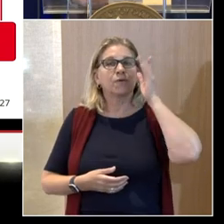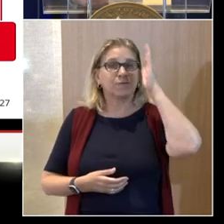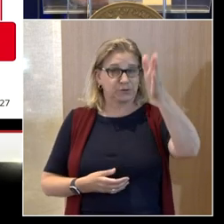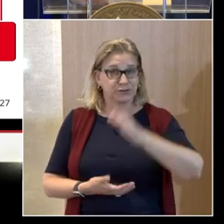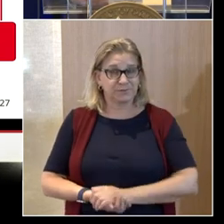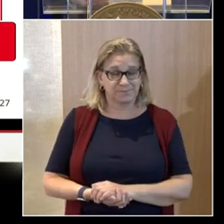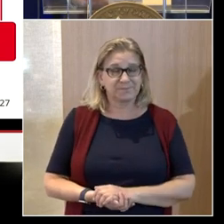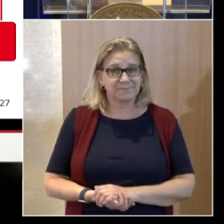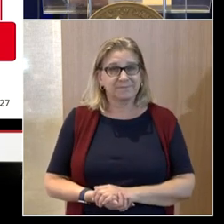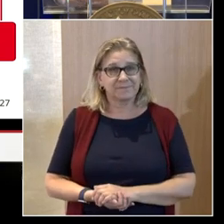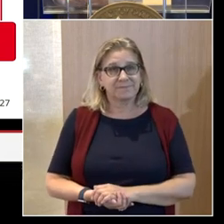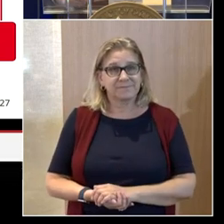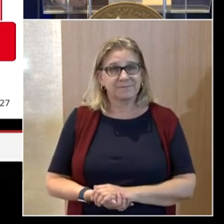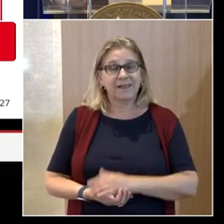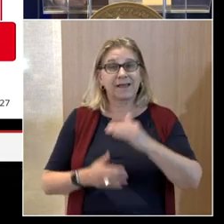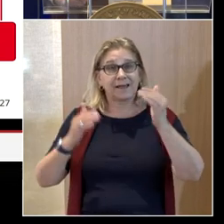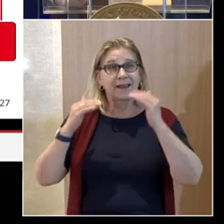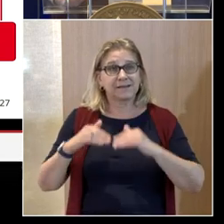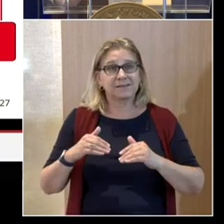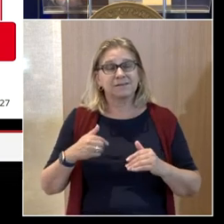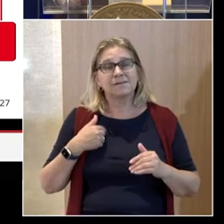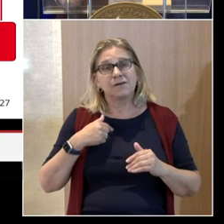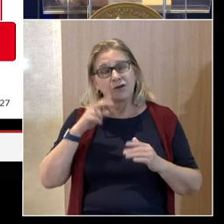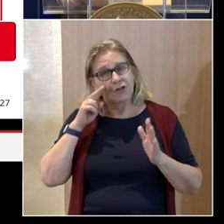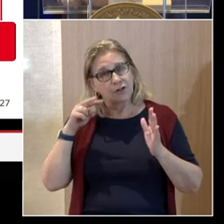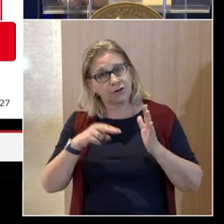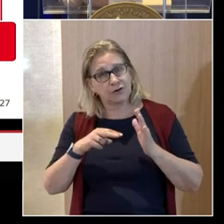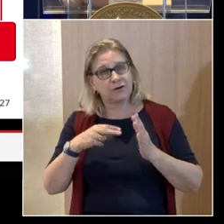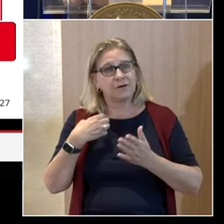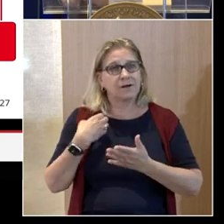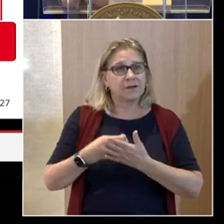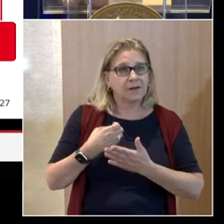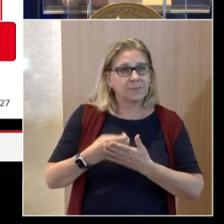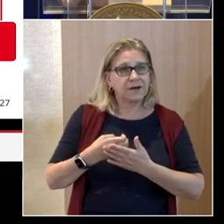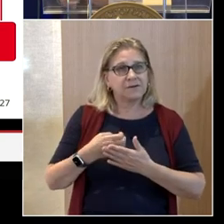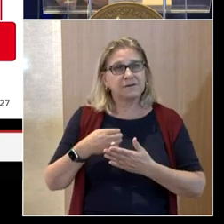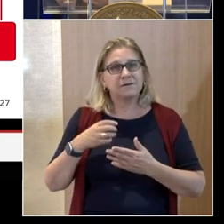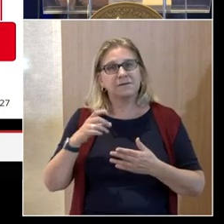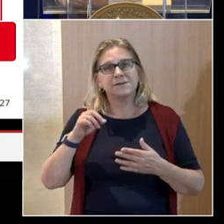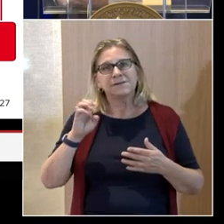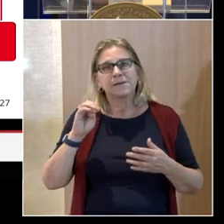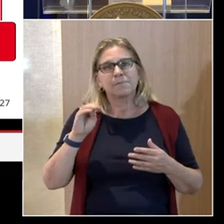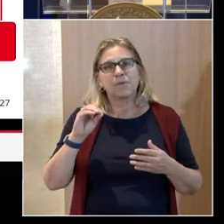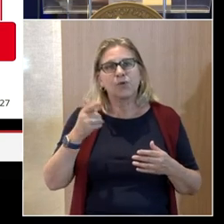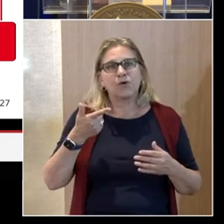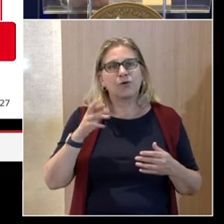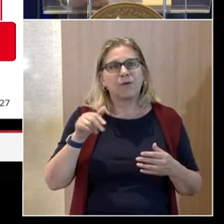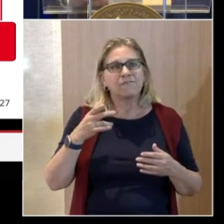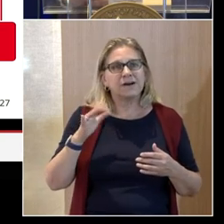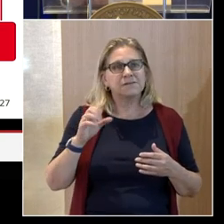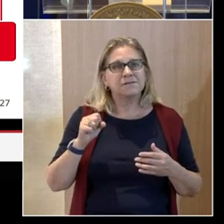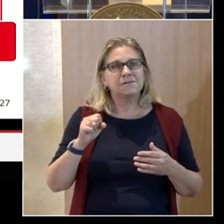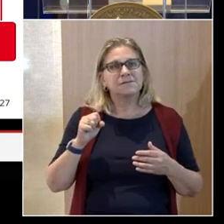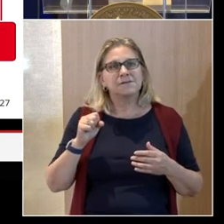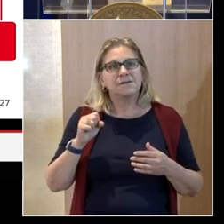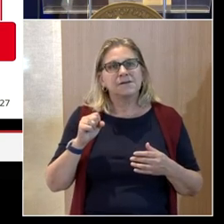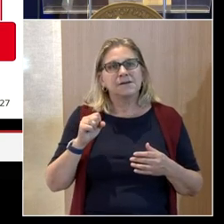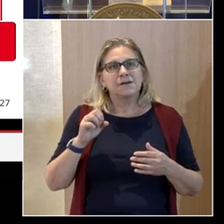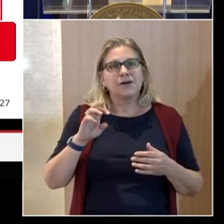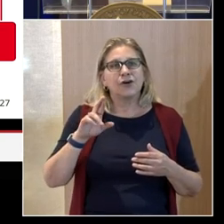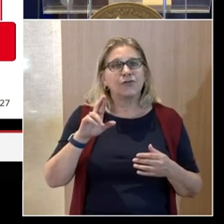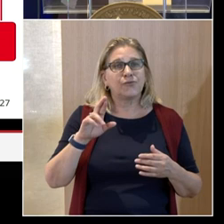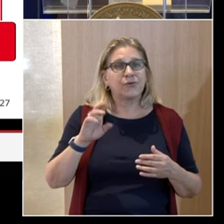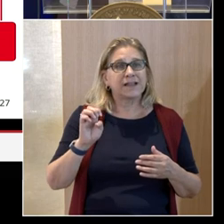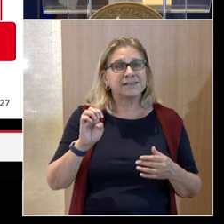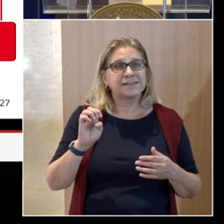We're going to look at economic and demographic real estate trends, and understanding of what's in our downtown and what's in other